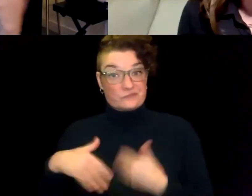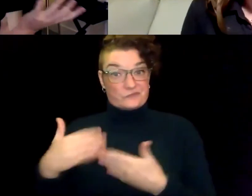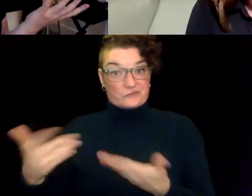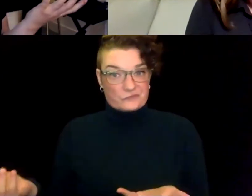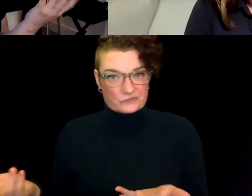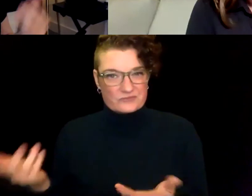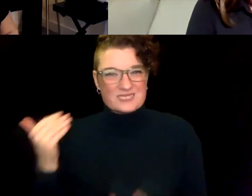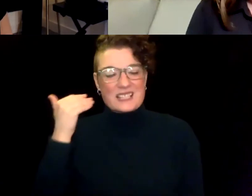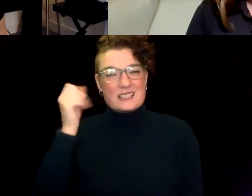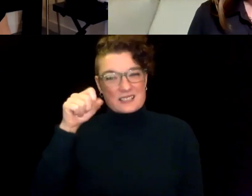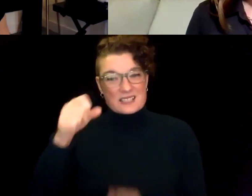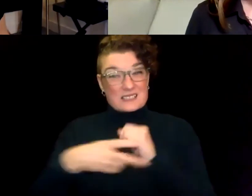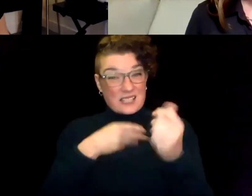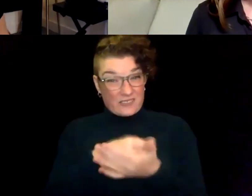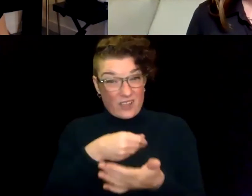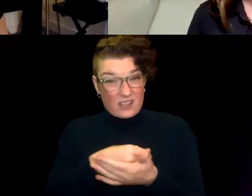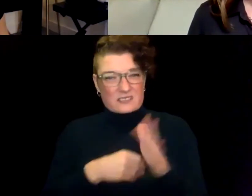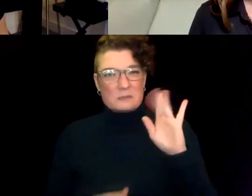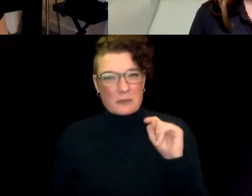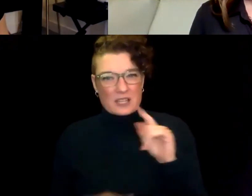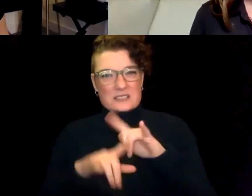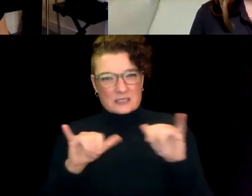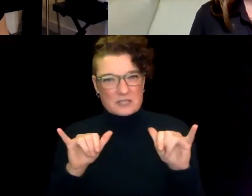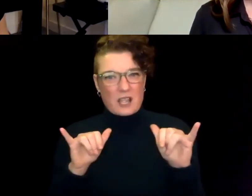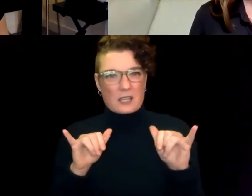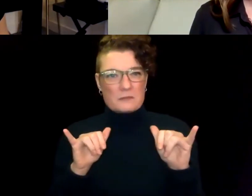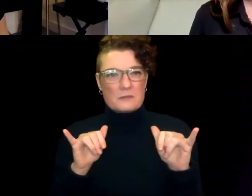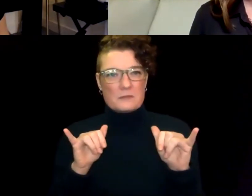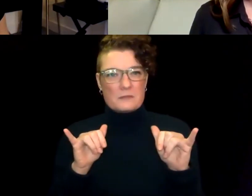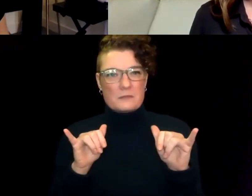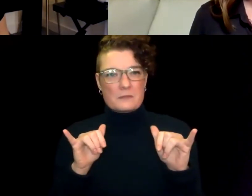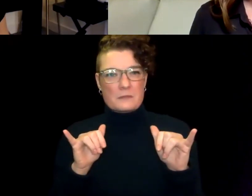it's cost saving, but I also think it has a lot of